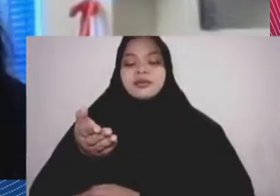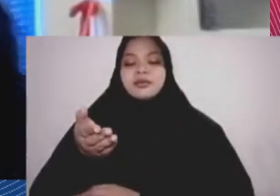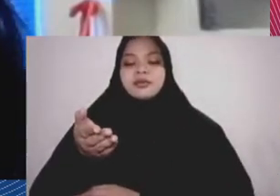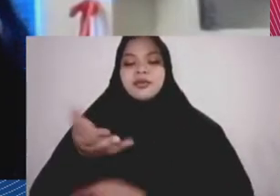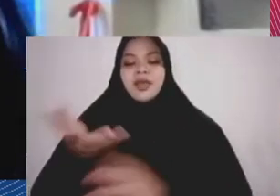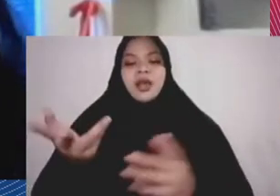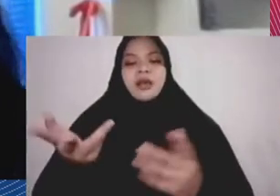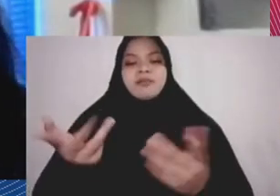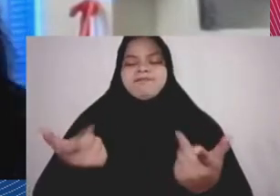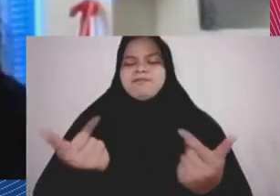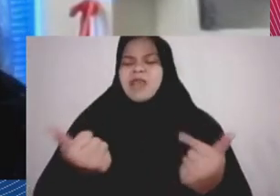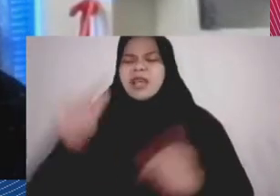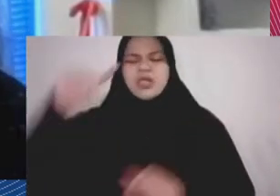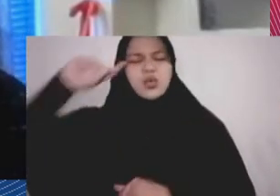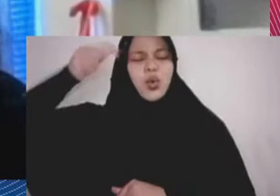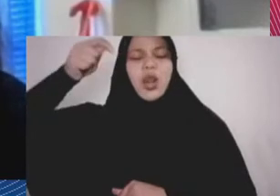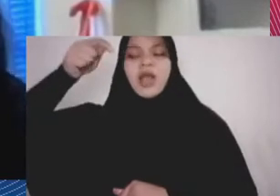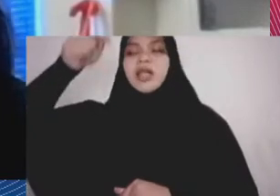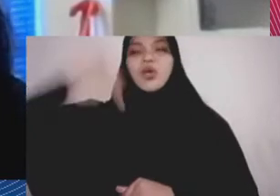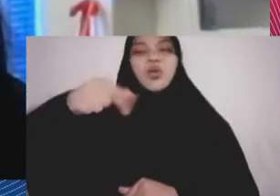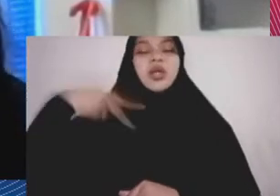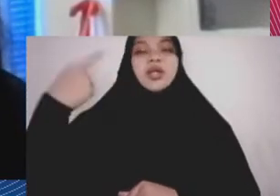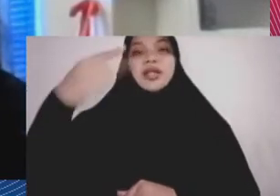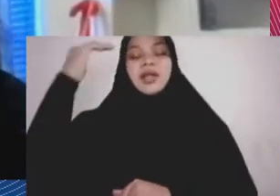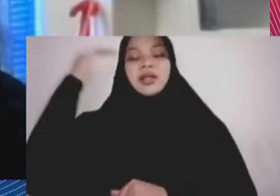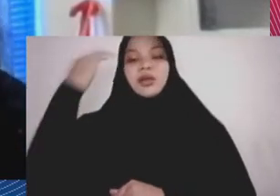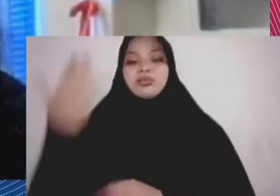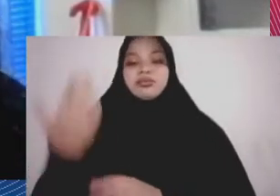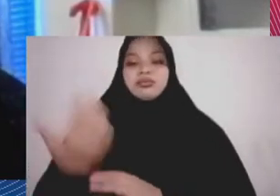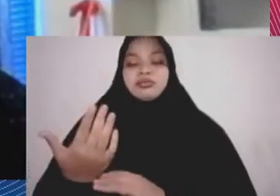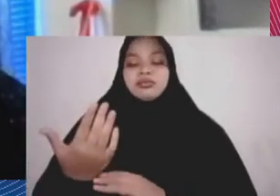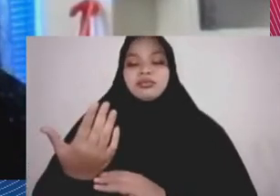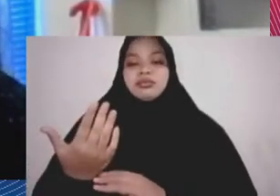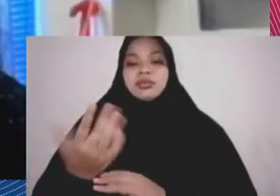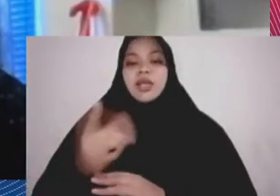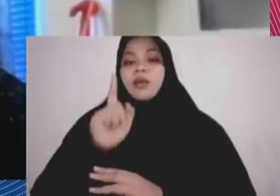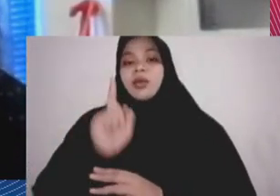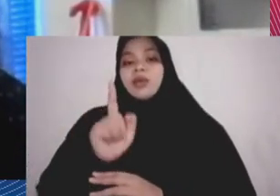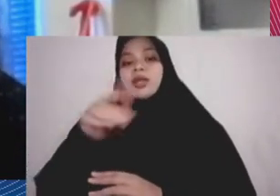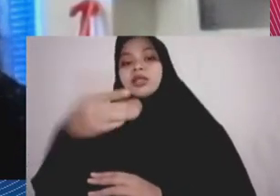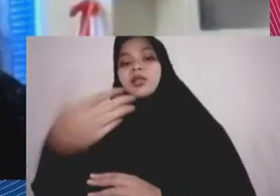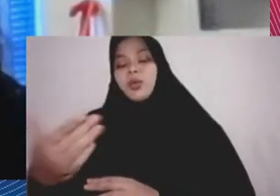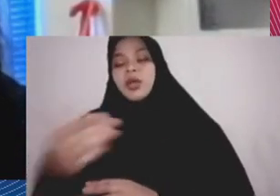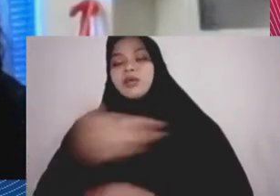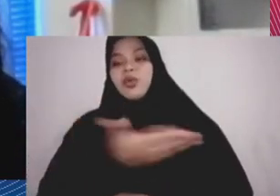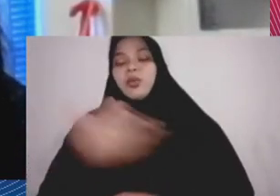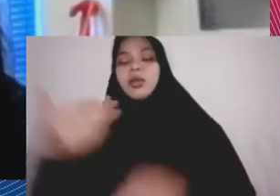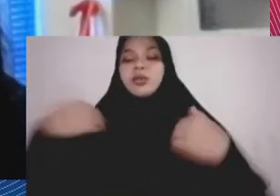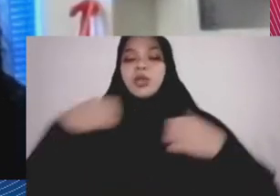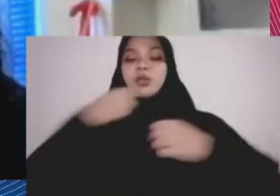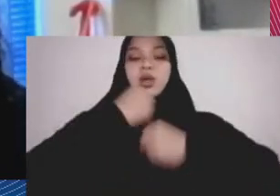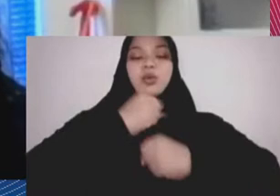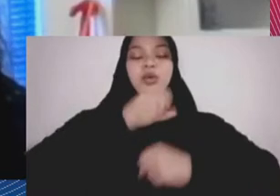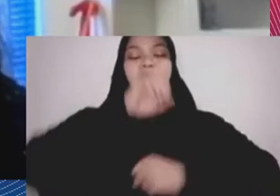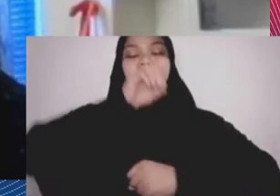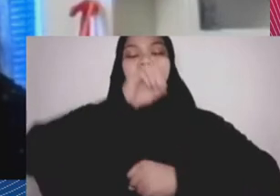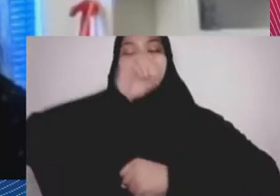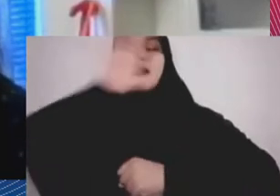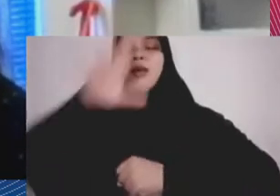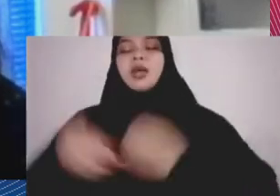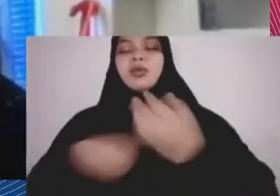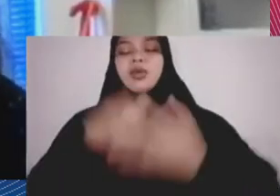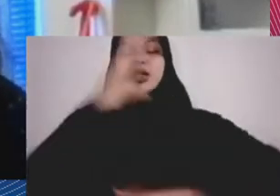to say no to those issues because you have a survivor who is speaking up and sharing